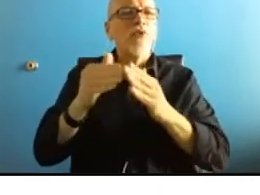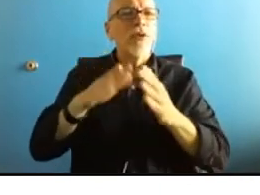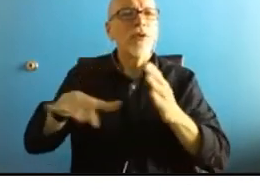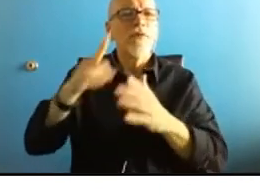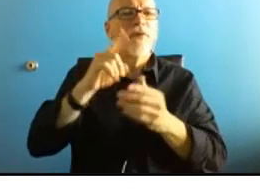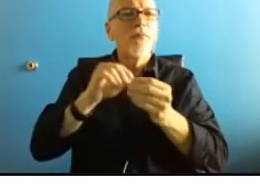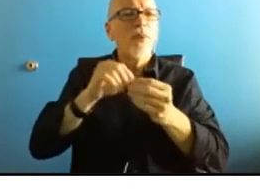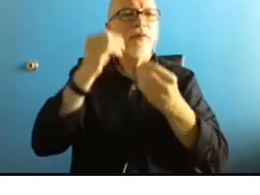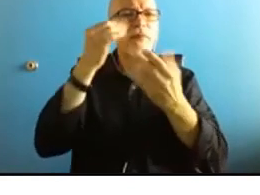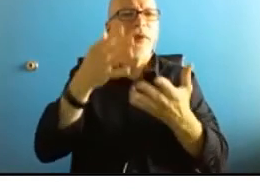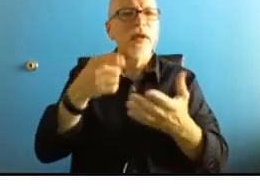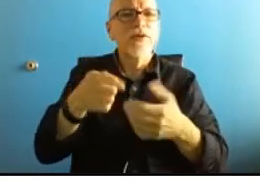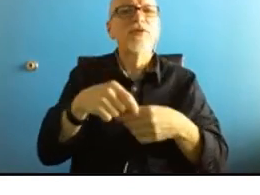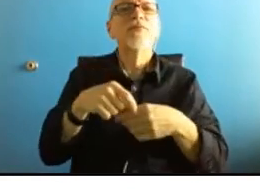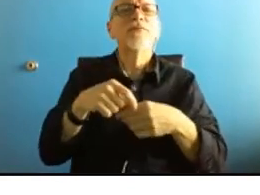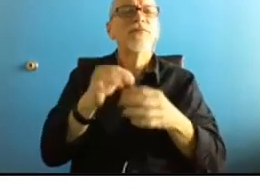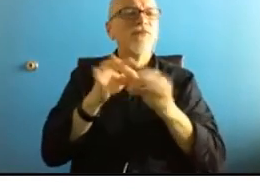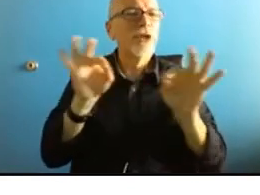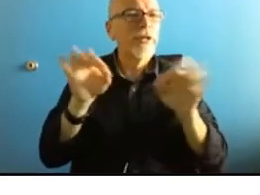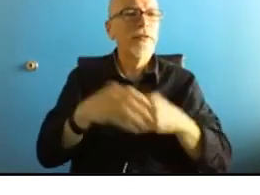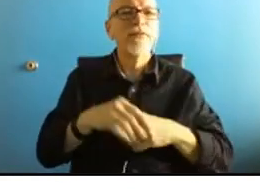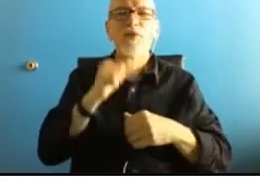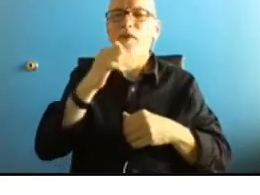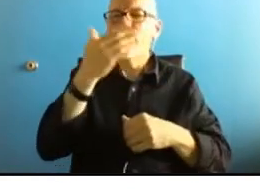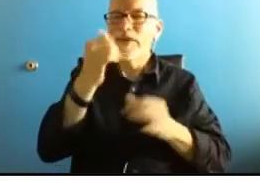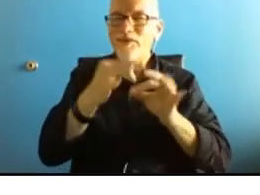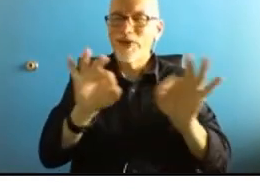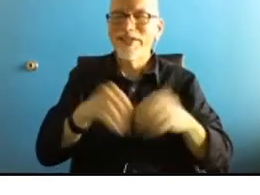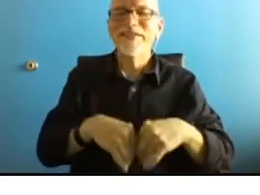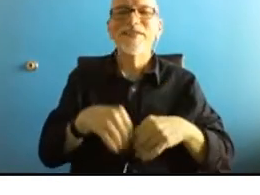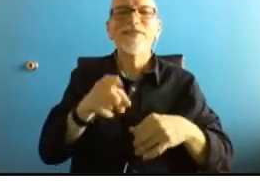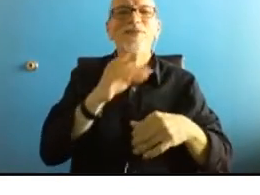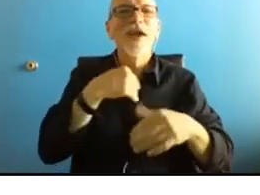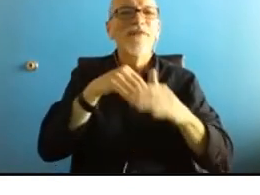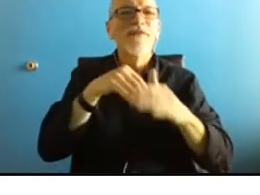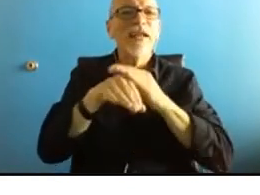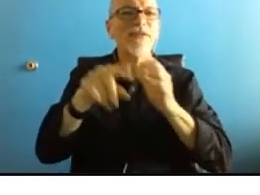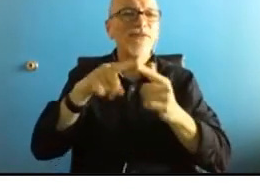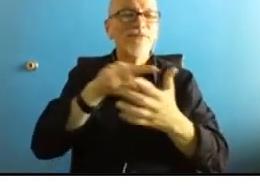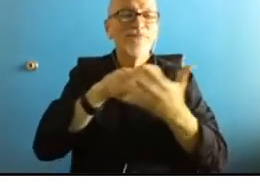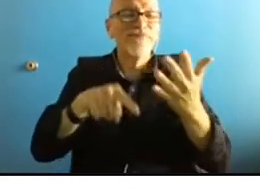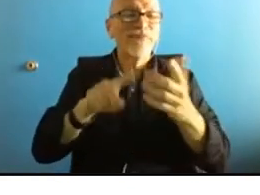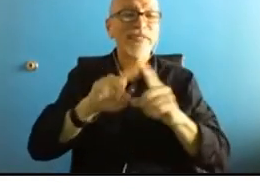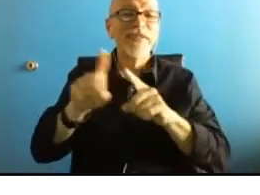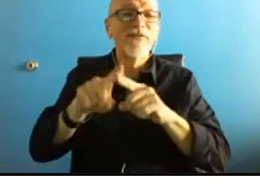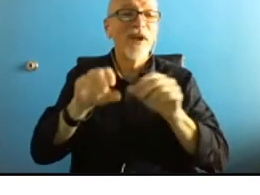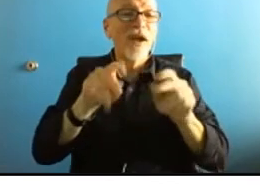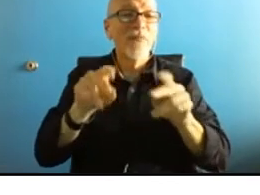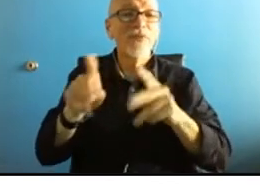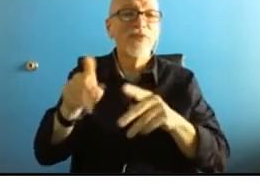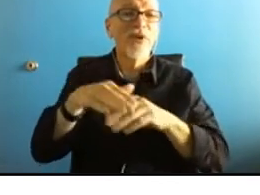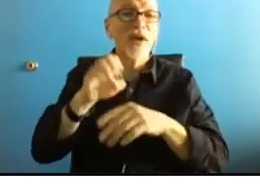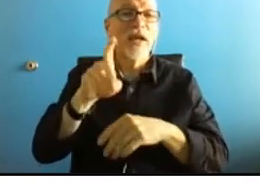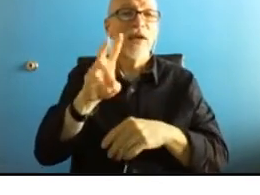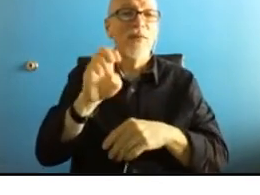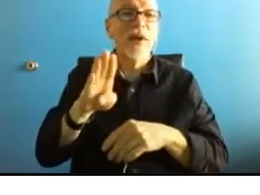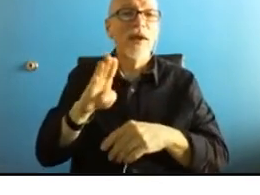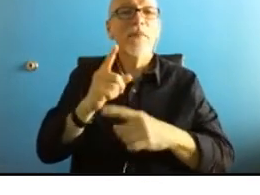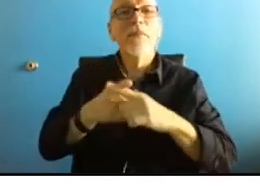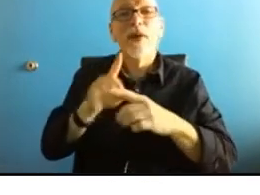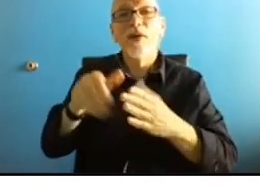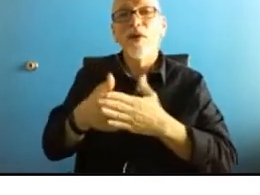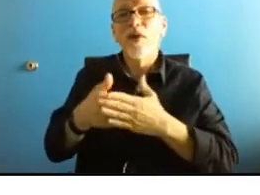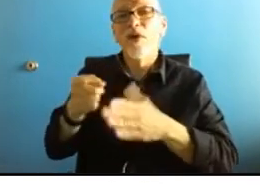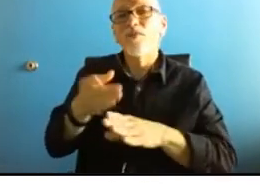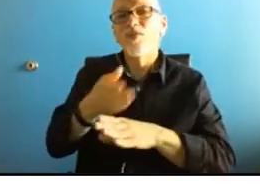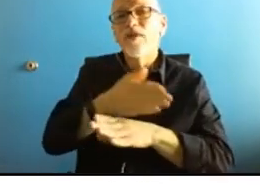information. It's free. Don't forget that. You're given access to all the upcoming opportunities on EdWeb, as well as all the previous